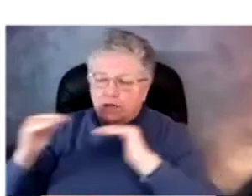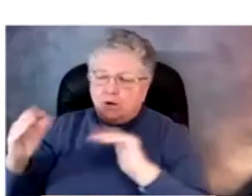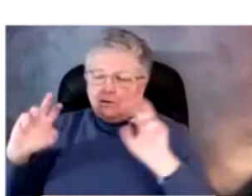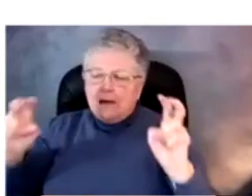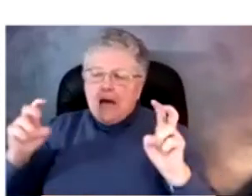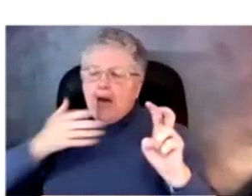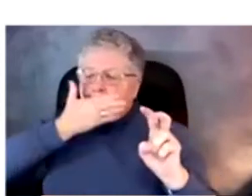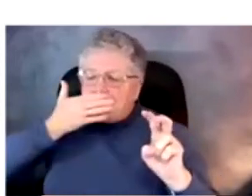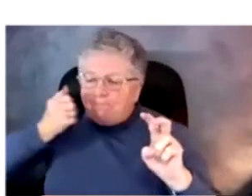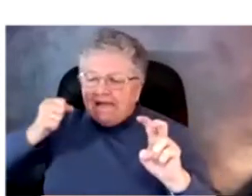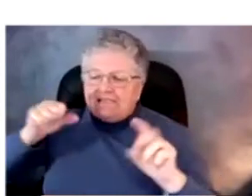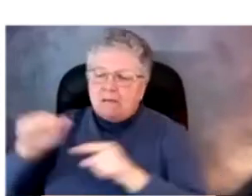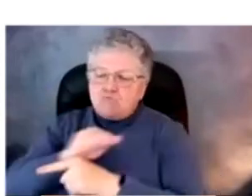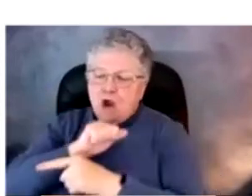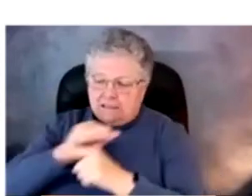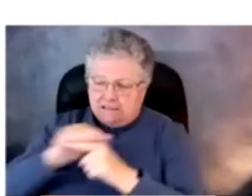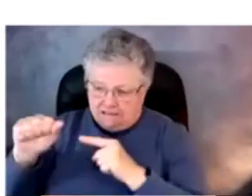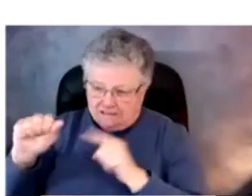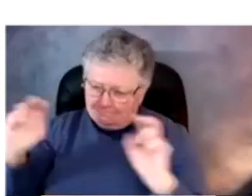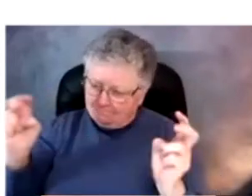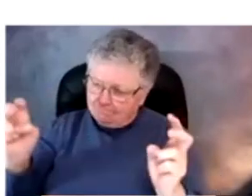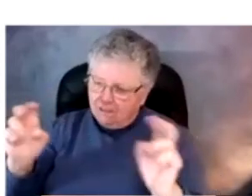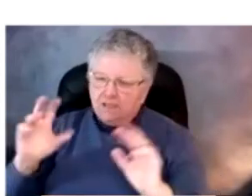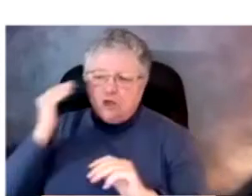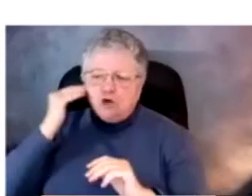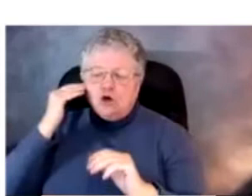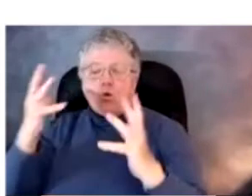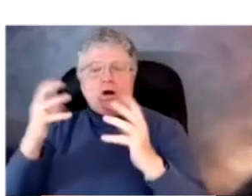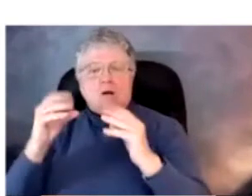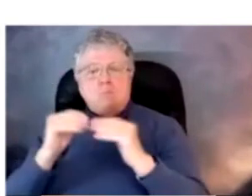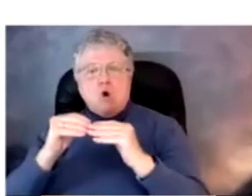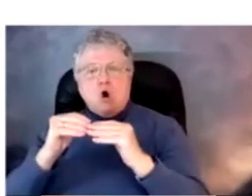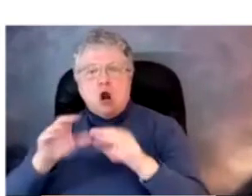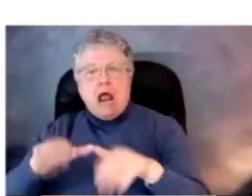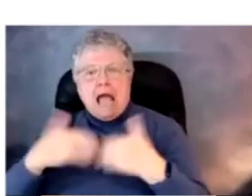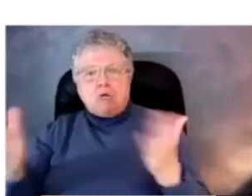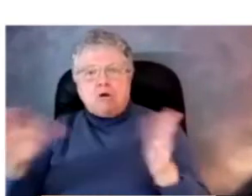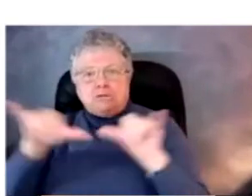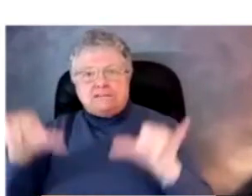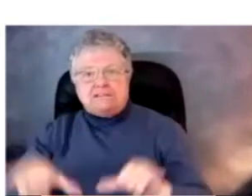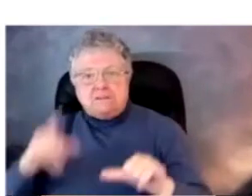if you want to build a more equitable system for making data accessible,